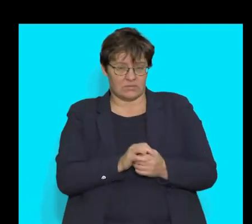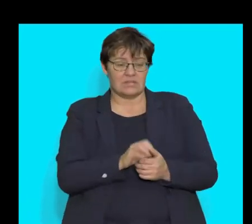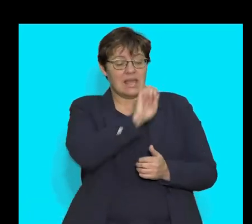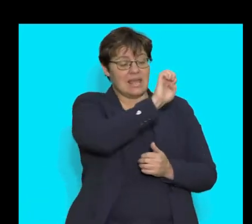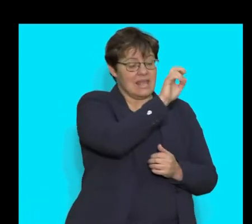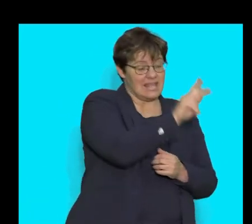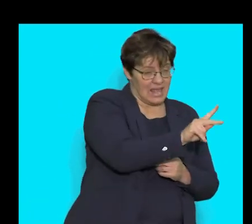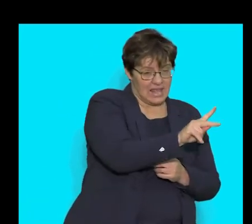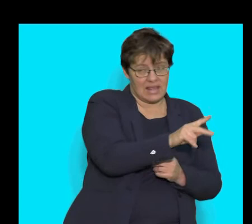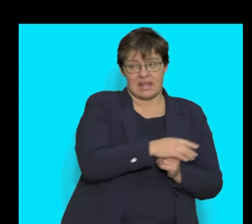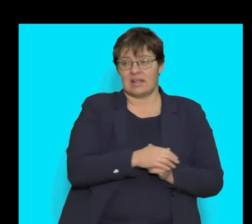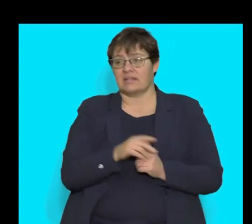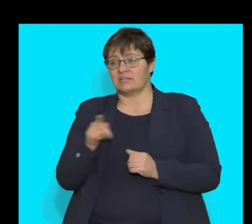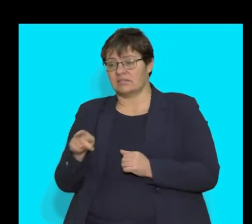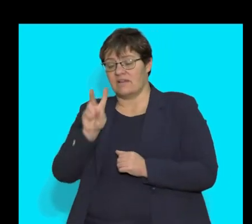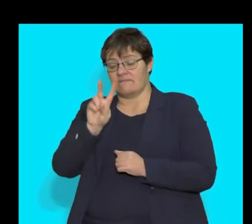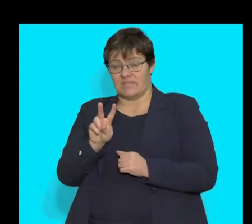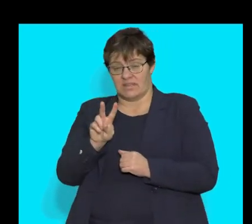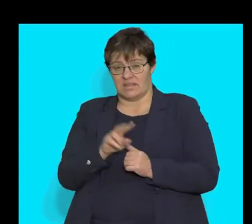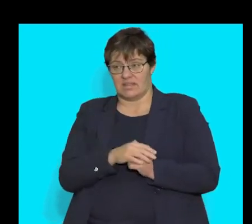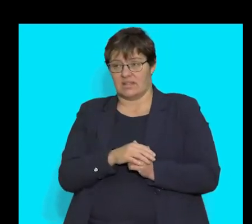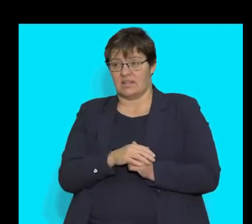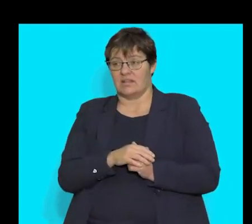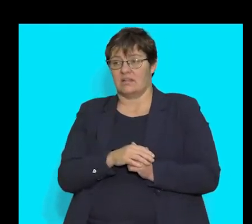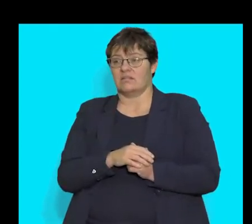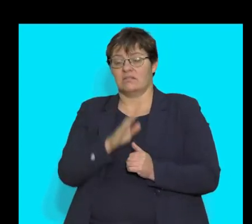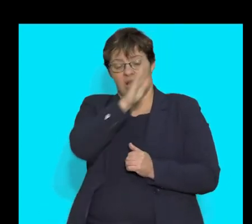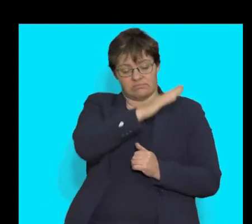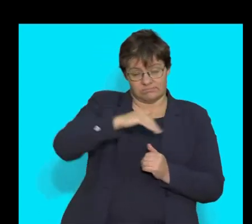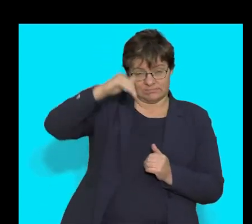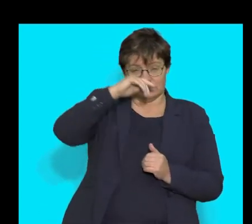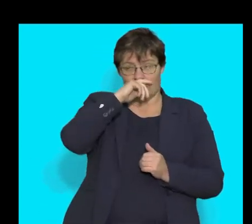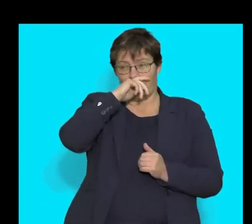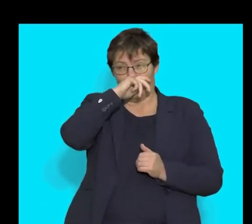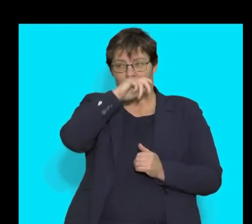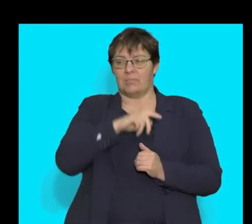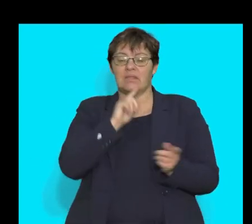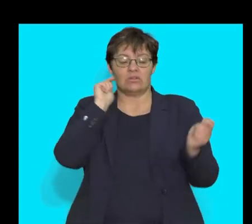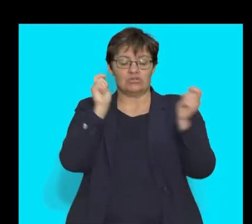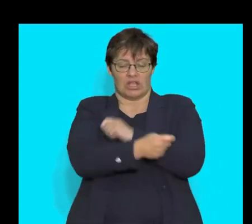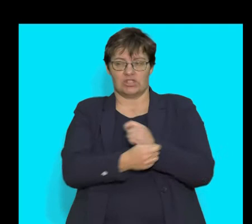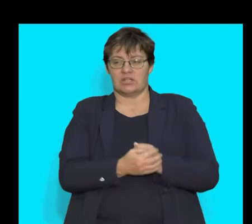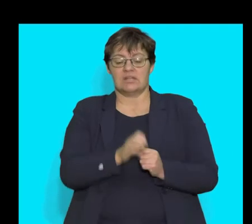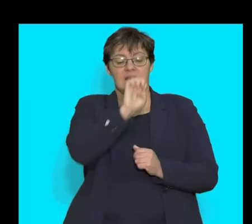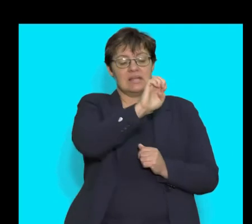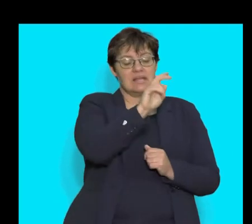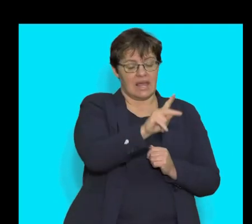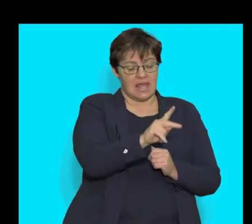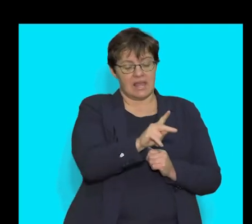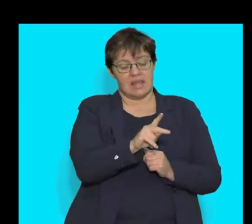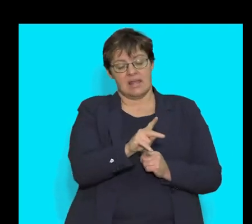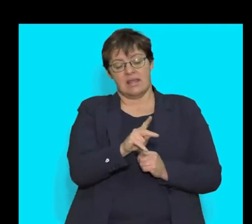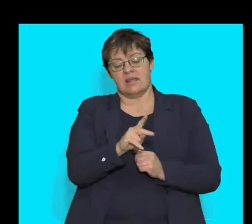kinetic energy against V, and that was what the graph looked like, and then we changed it. We said it's the